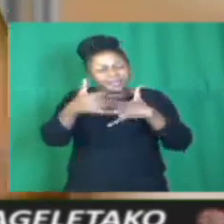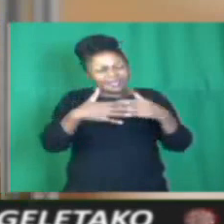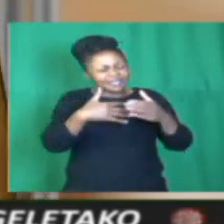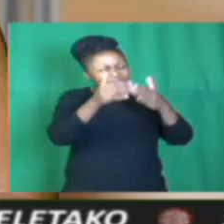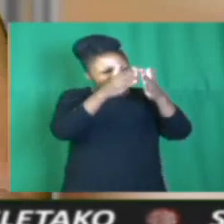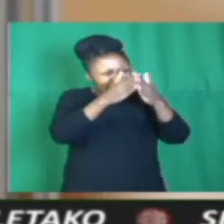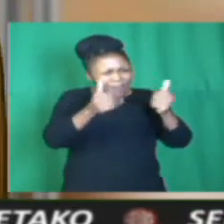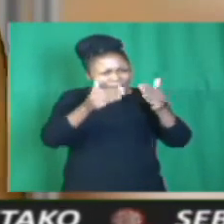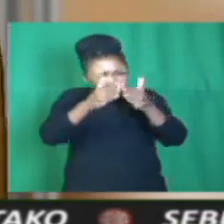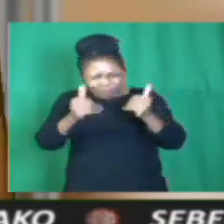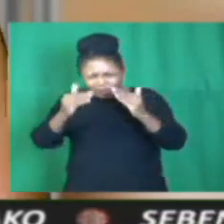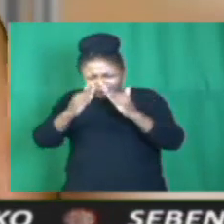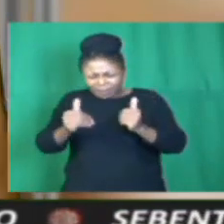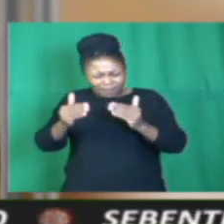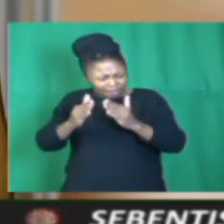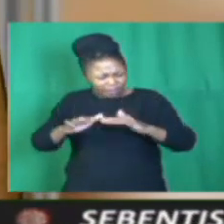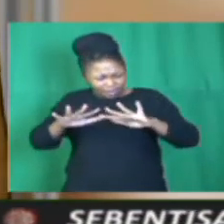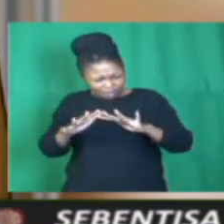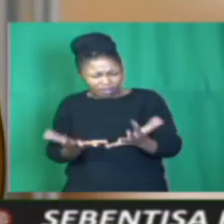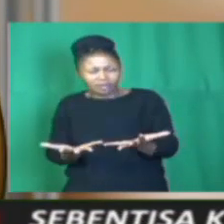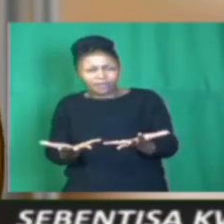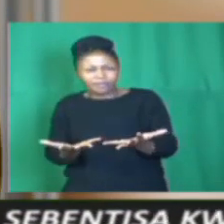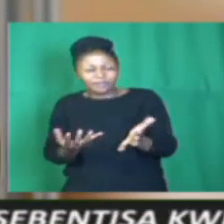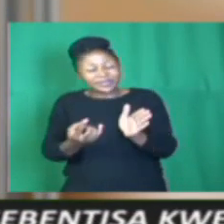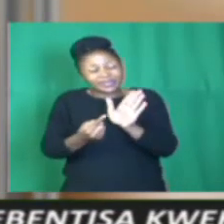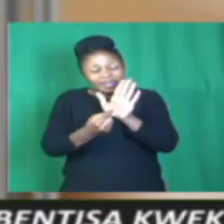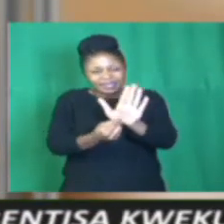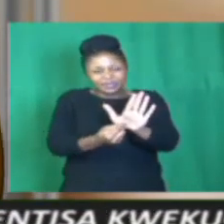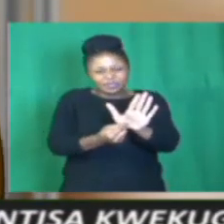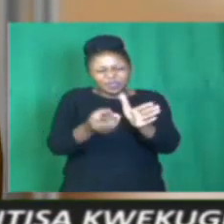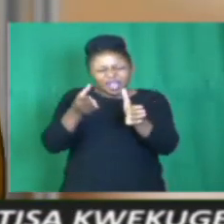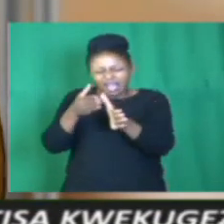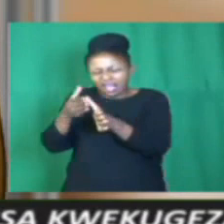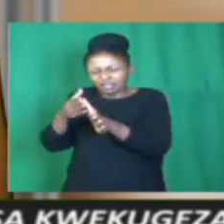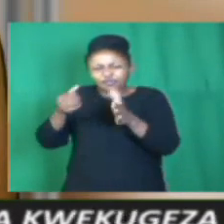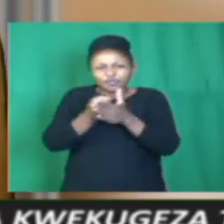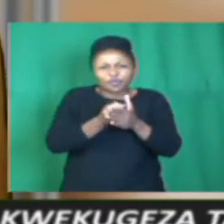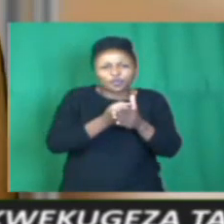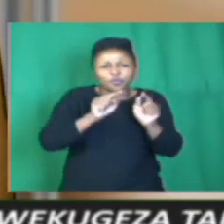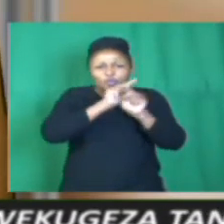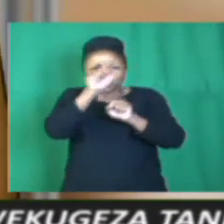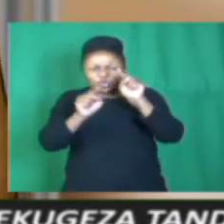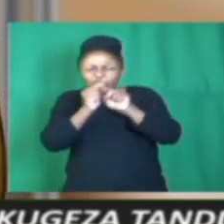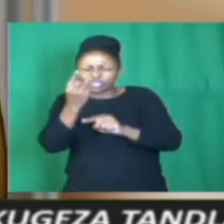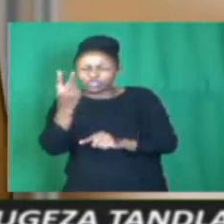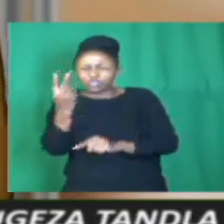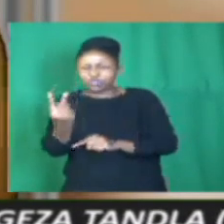for example, you may find that an answer to question 2, for example, would come after an